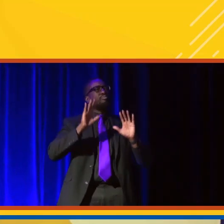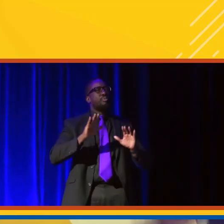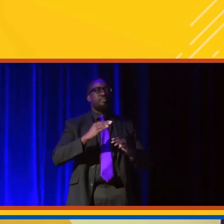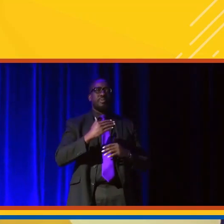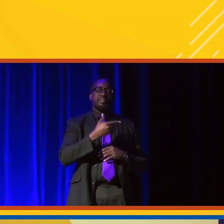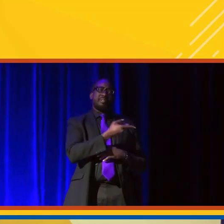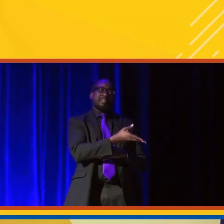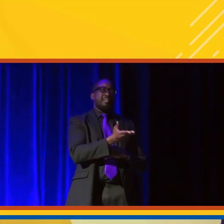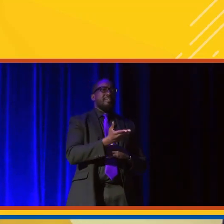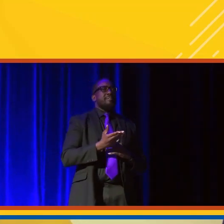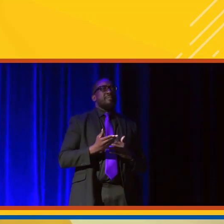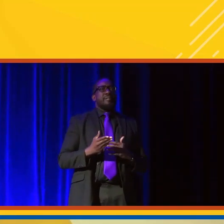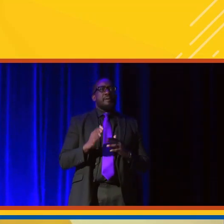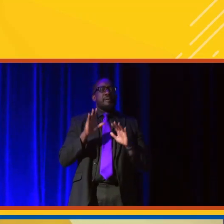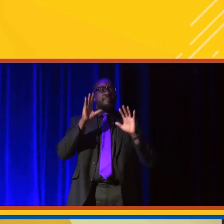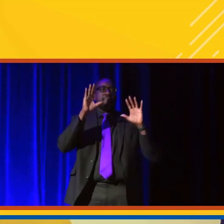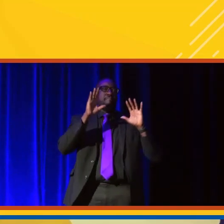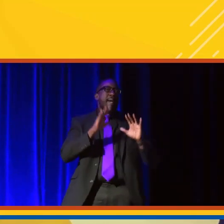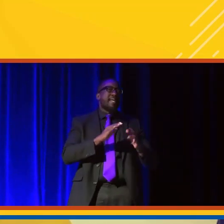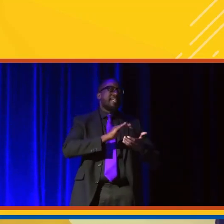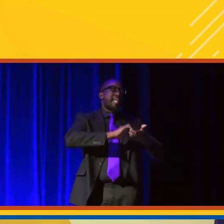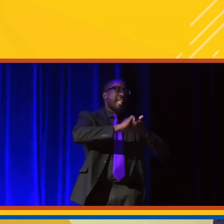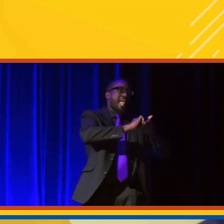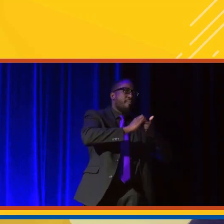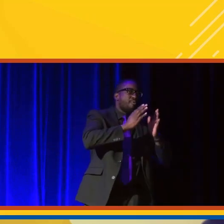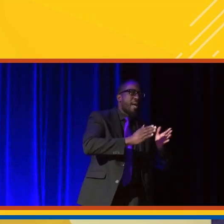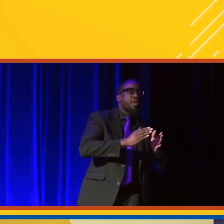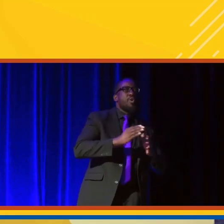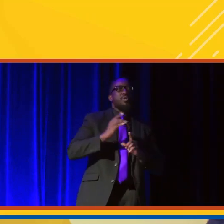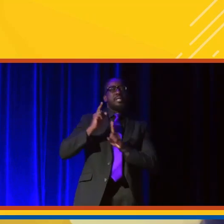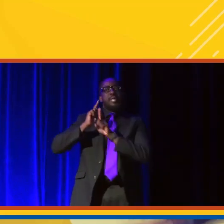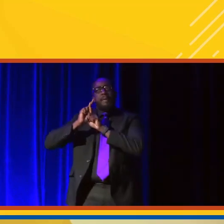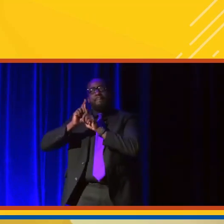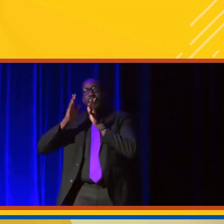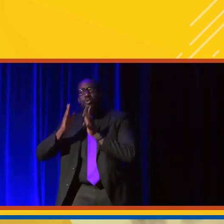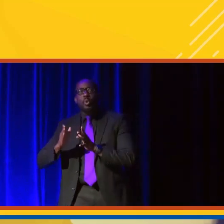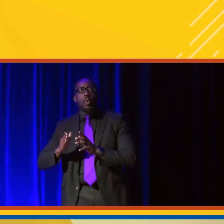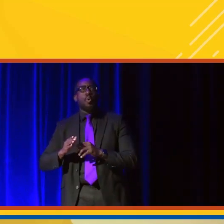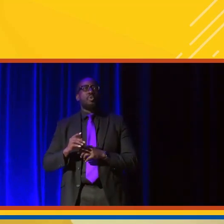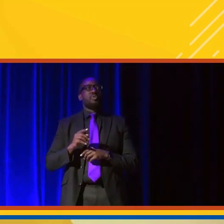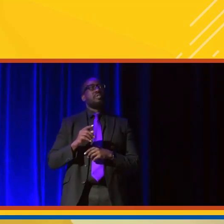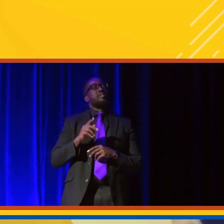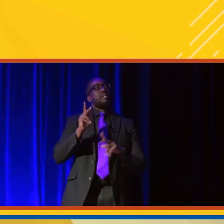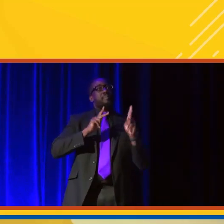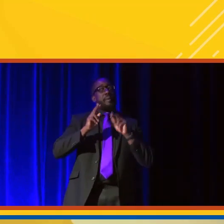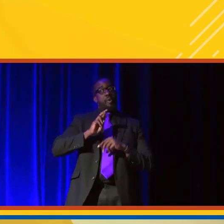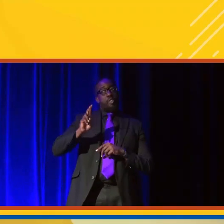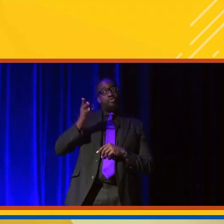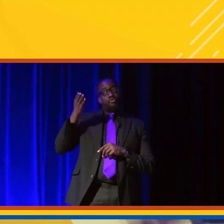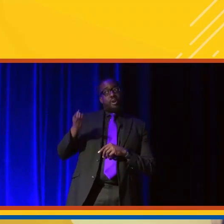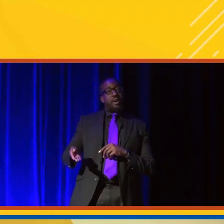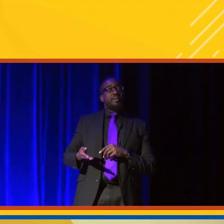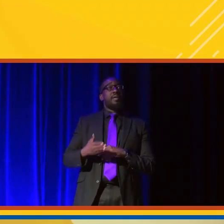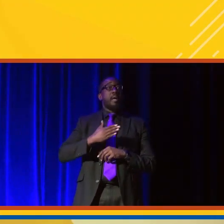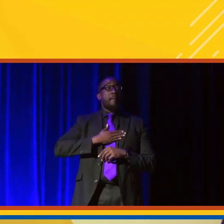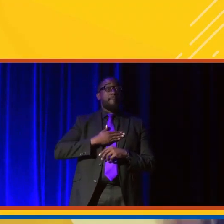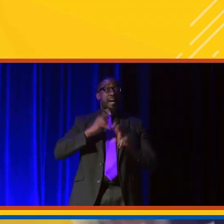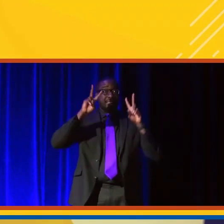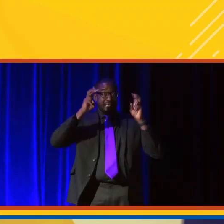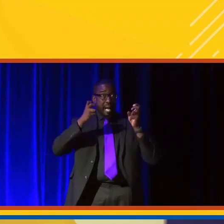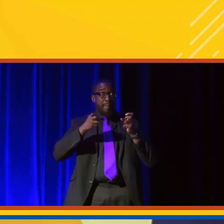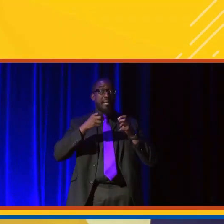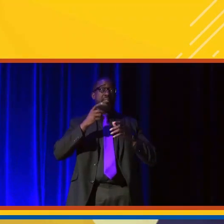in these folks up here on the right, whom I'm incredibly thankful. And the topics of my talk come from a number of areas,